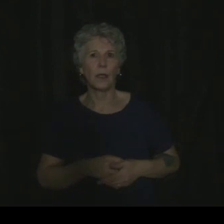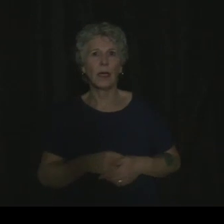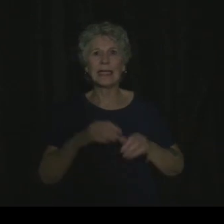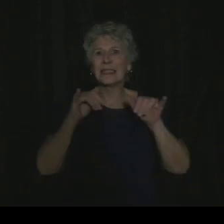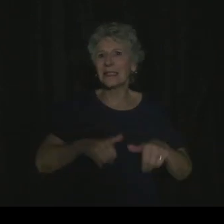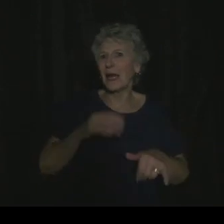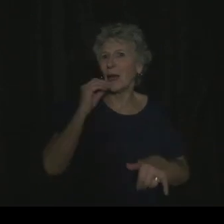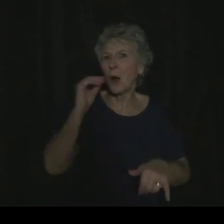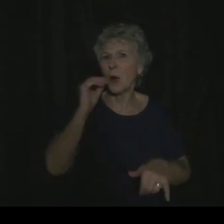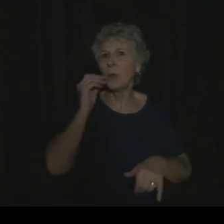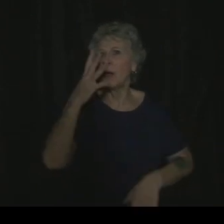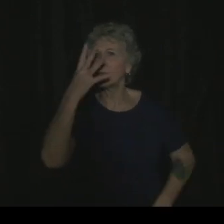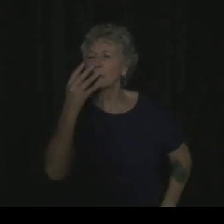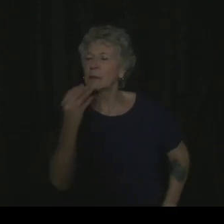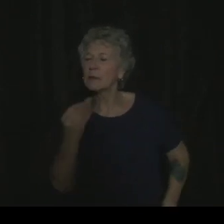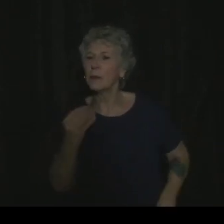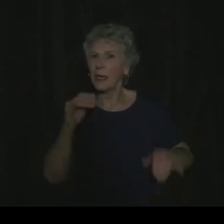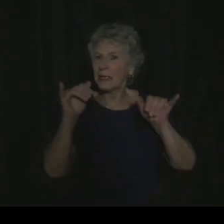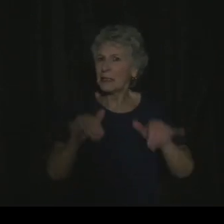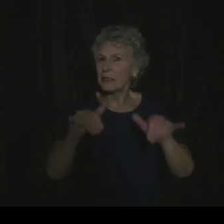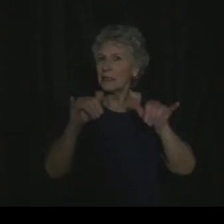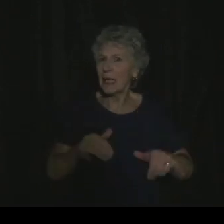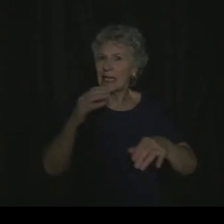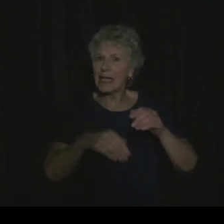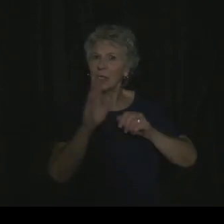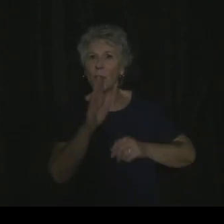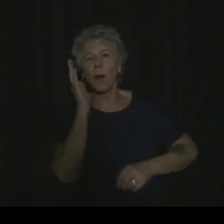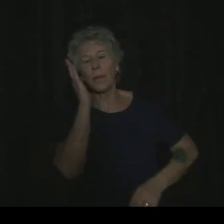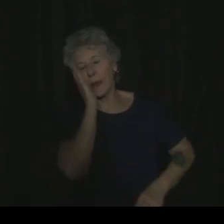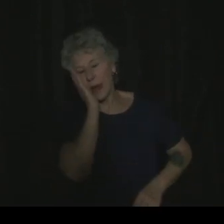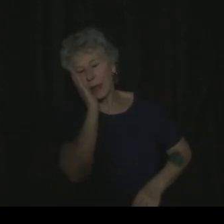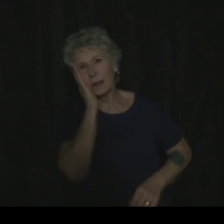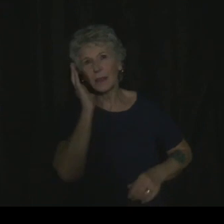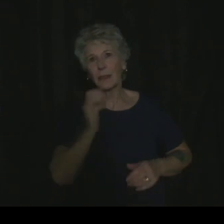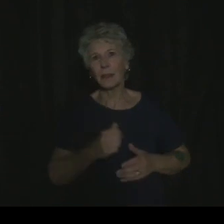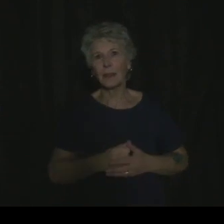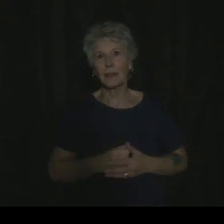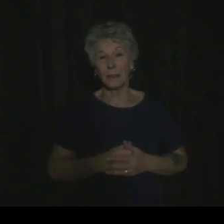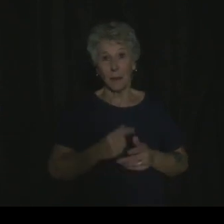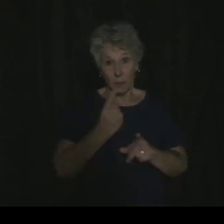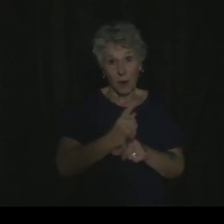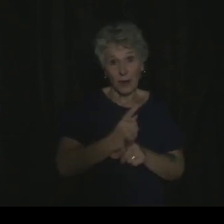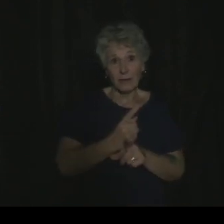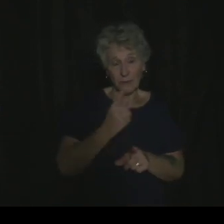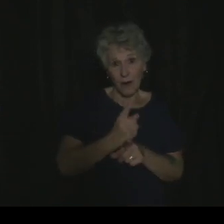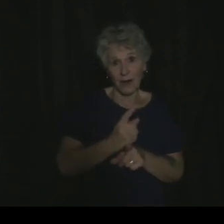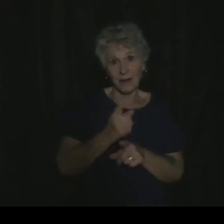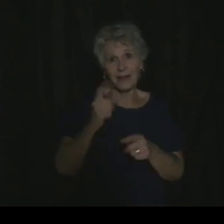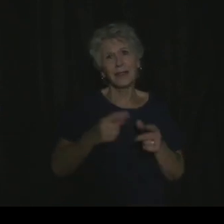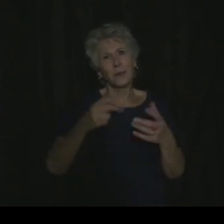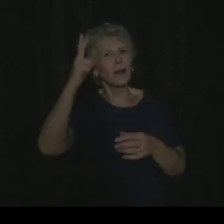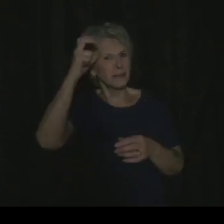Stay here and sleep. Stay in your bed. Right? That's the kind of things the enemy does to